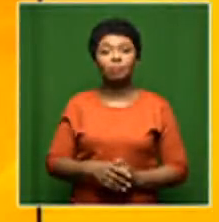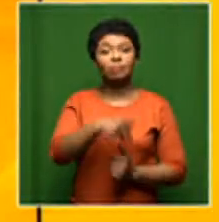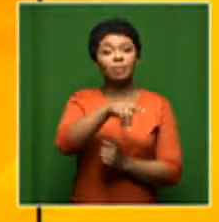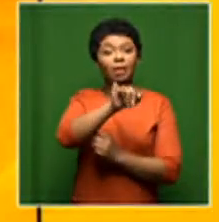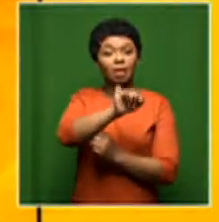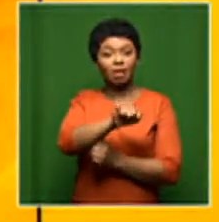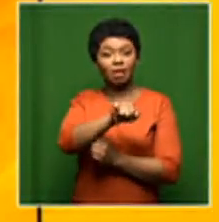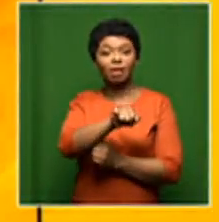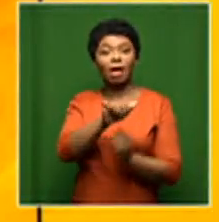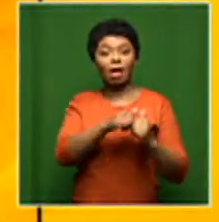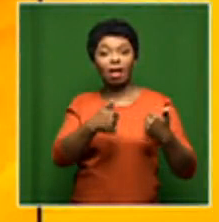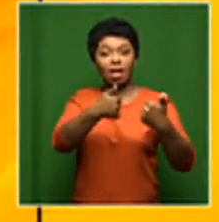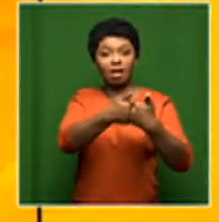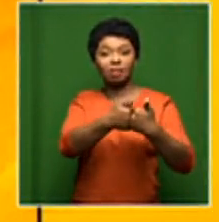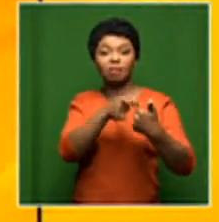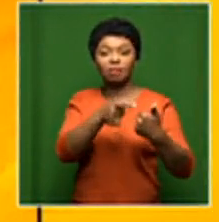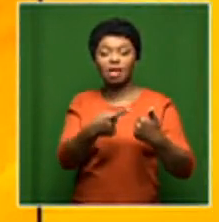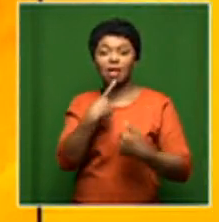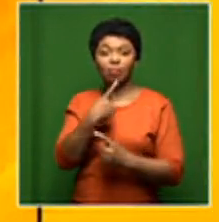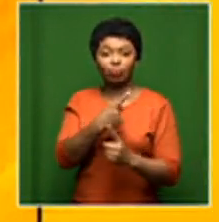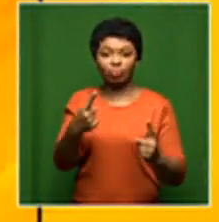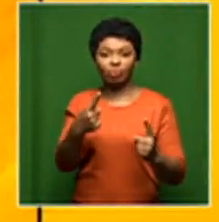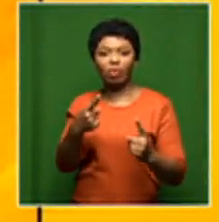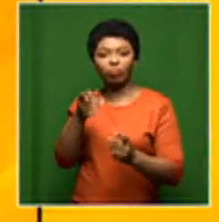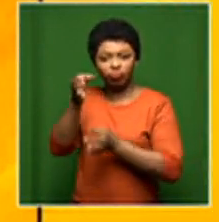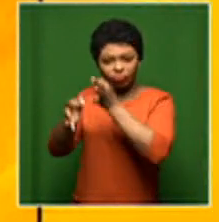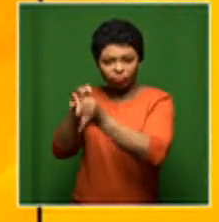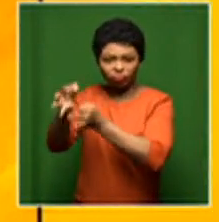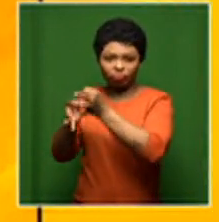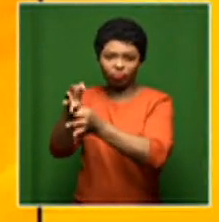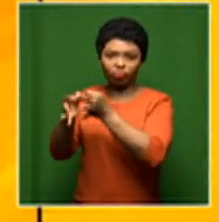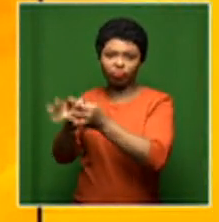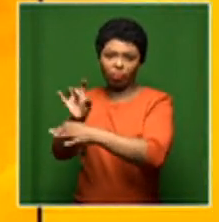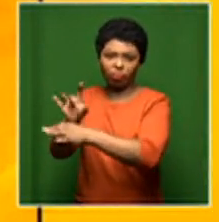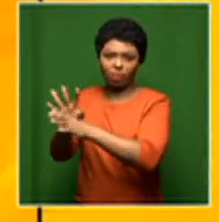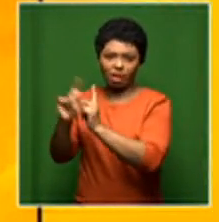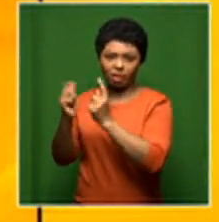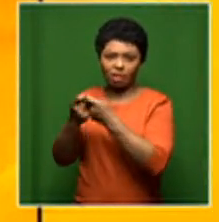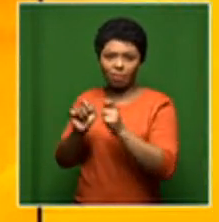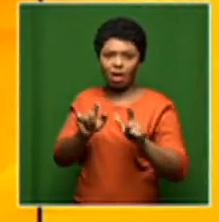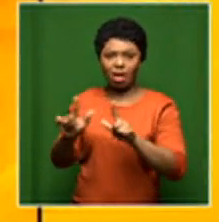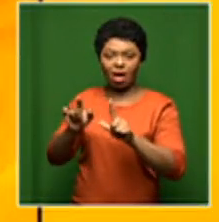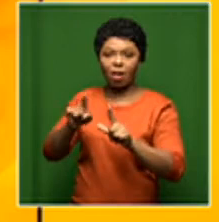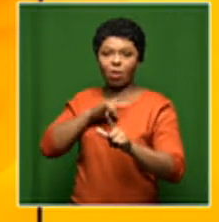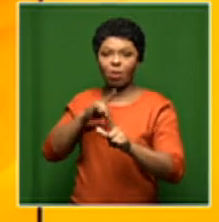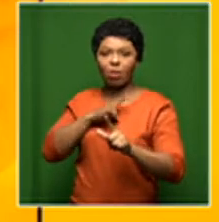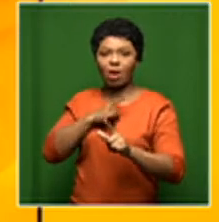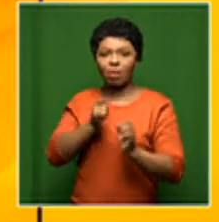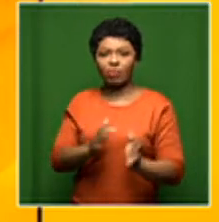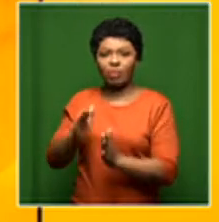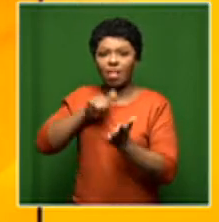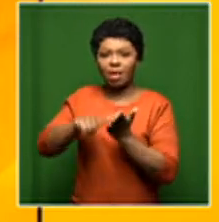The Patriotic Alliance, or PA, says it has briefed its legal team to prepare a letter of demand to the ANC to remove the notice